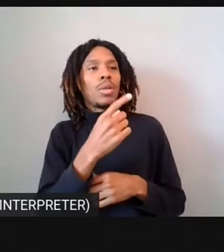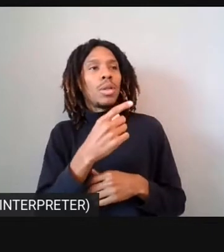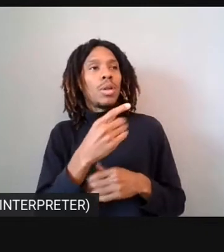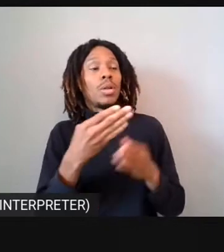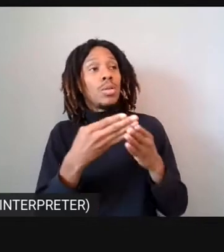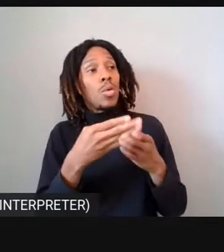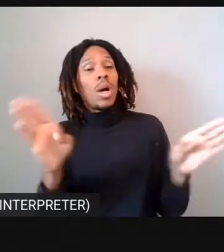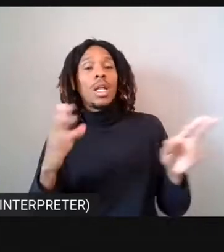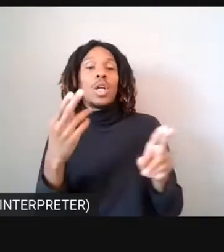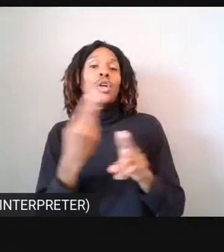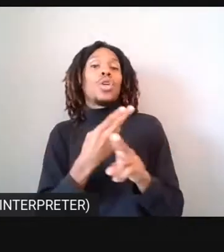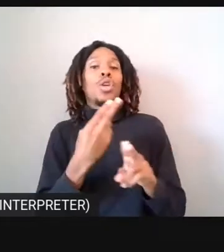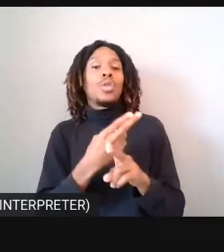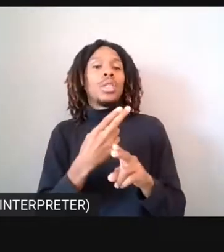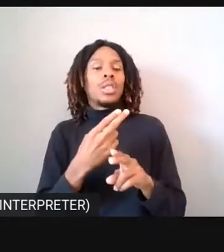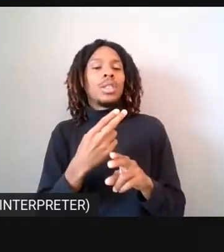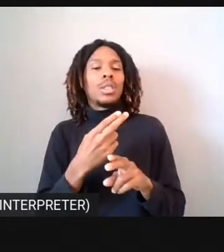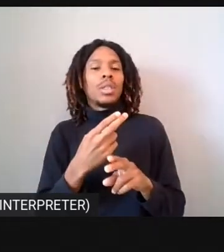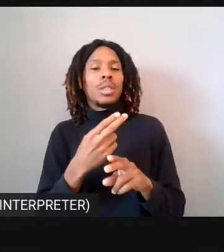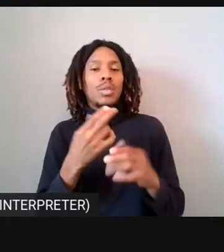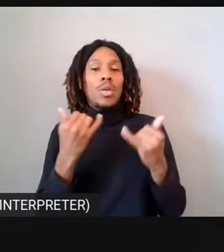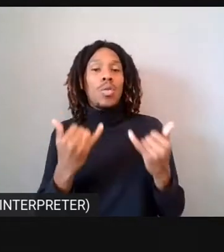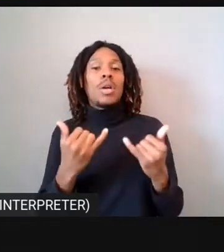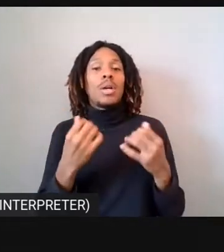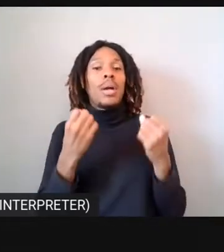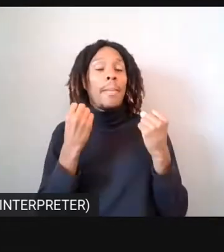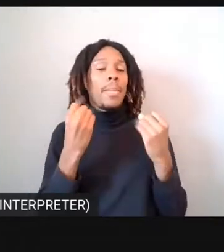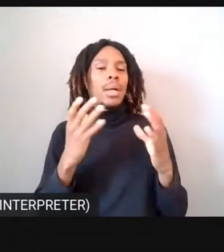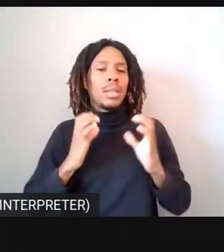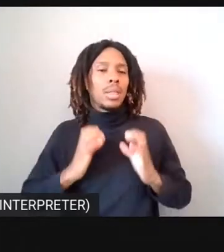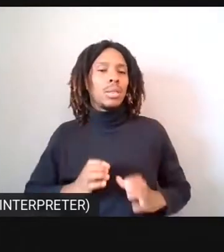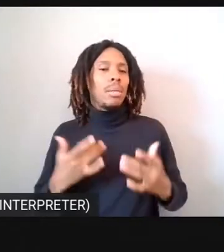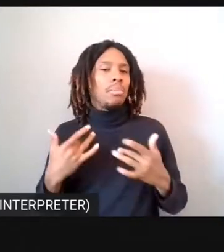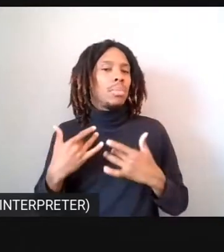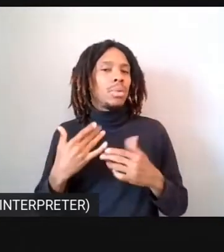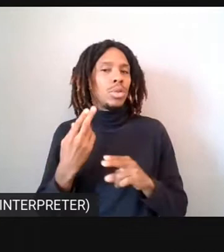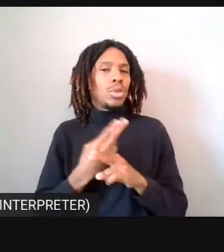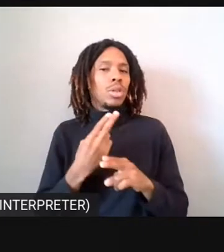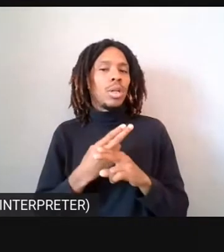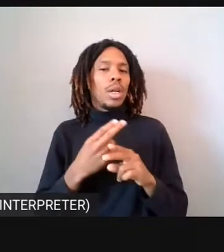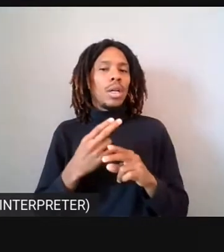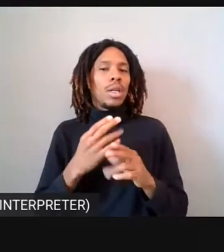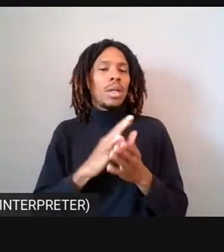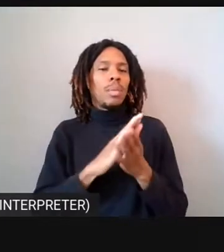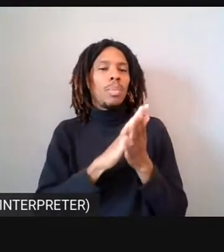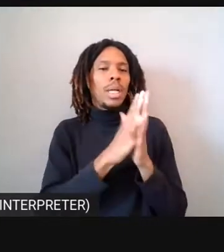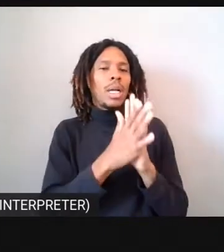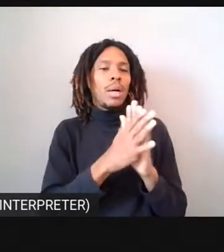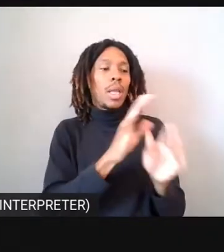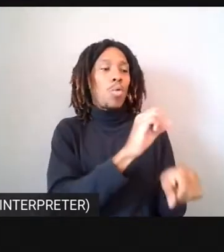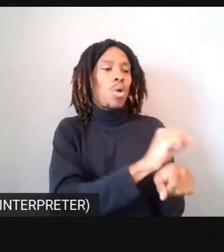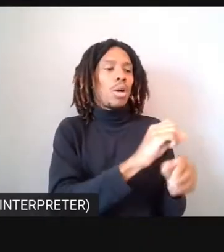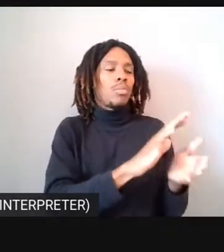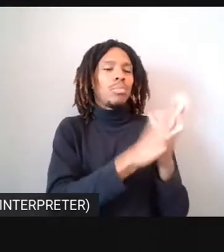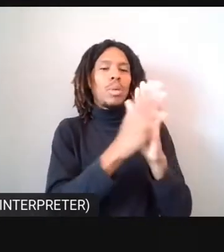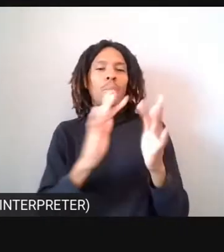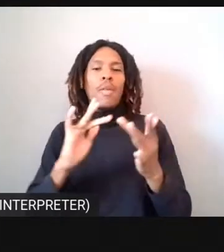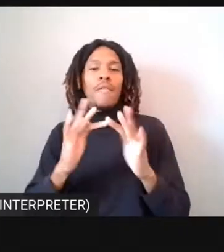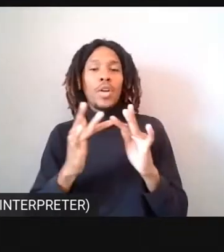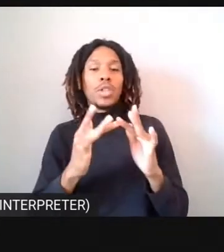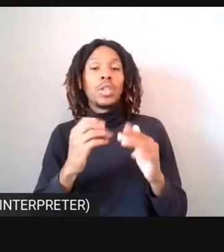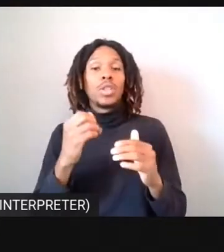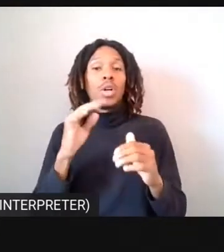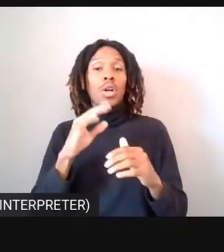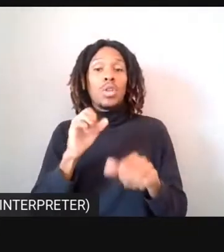hypervisors on premises today. Many customers are using it to virtualize their workloads. And so what we have done for